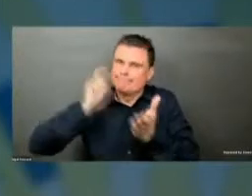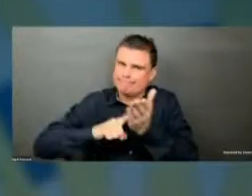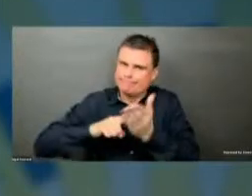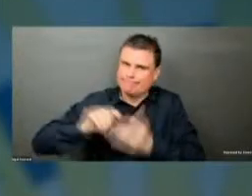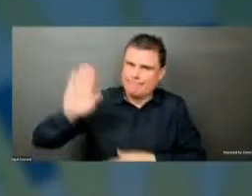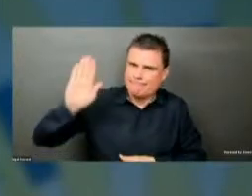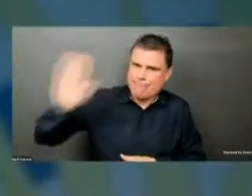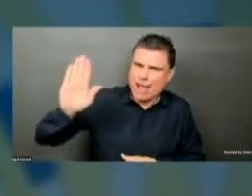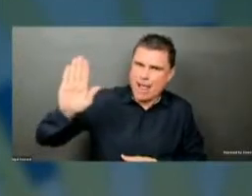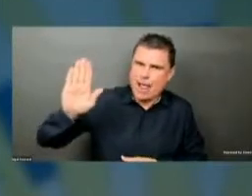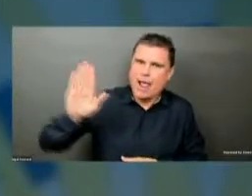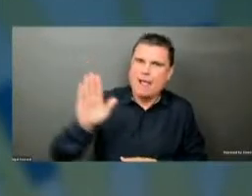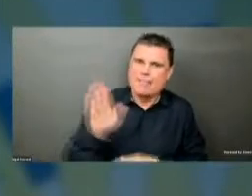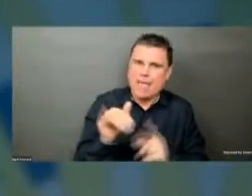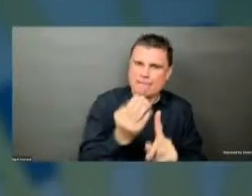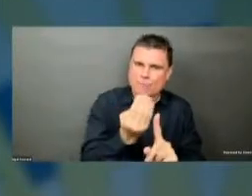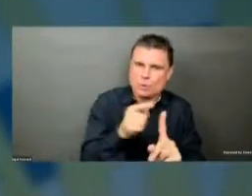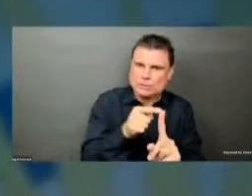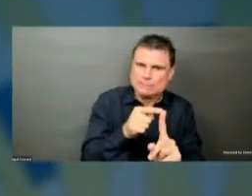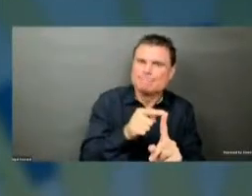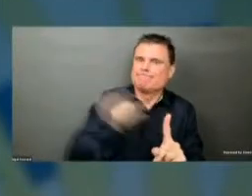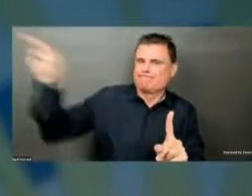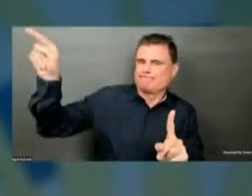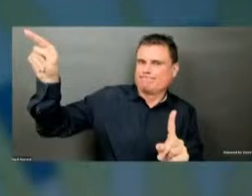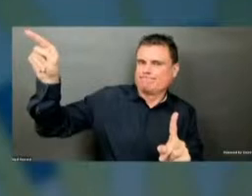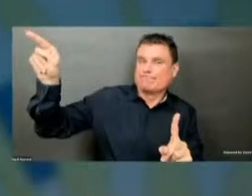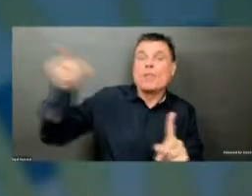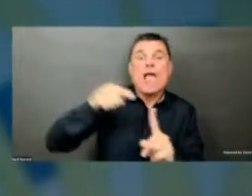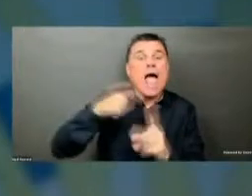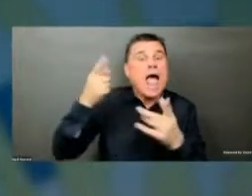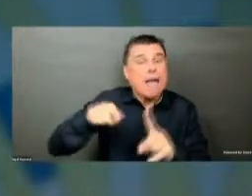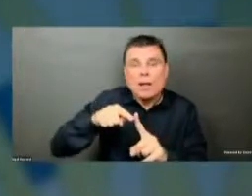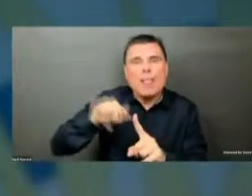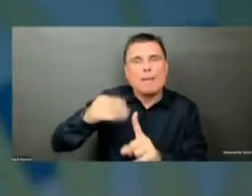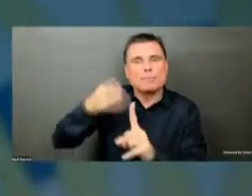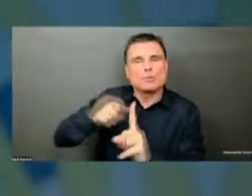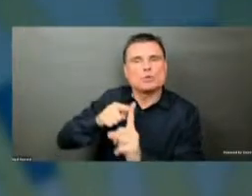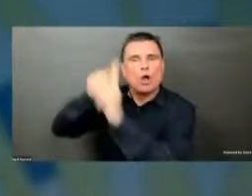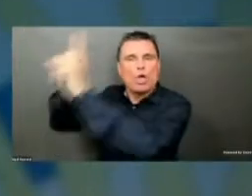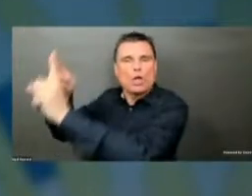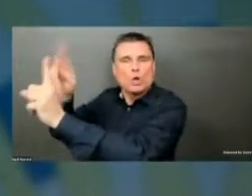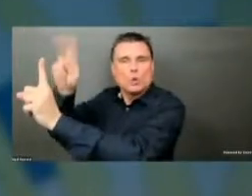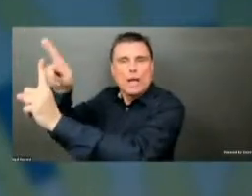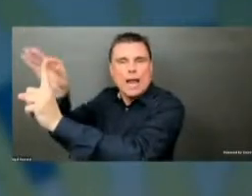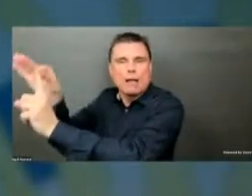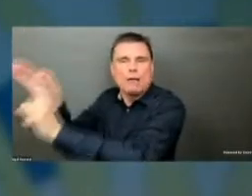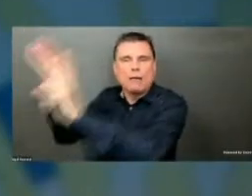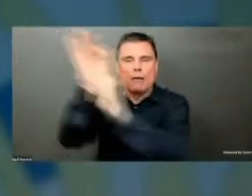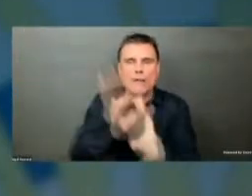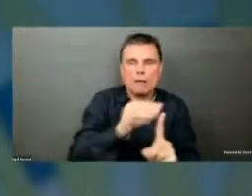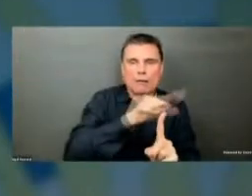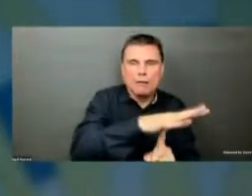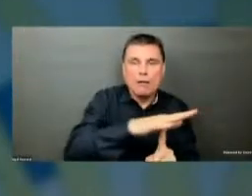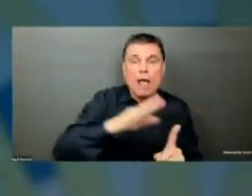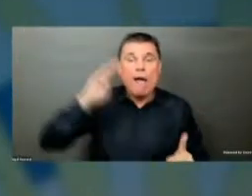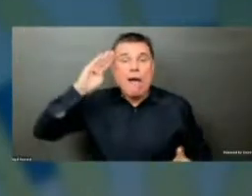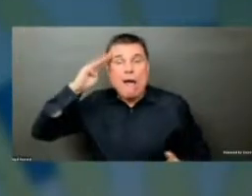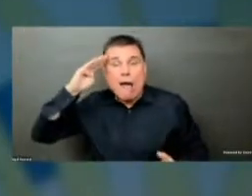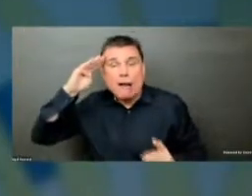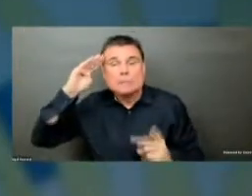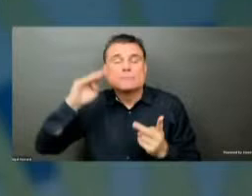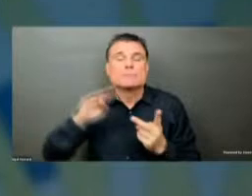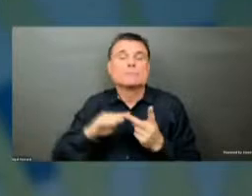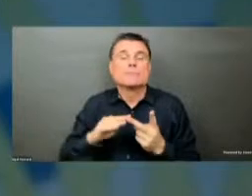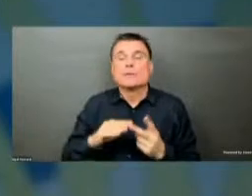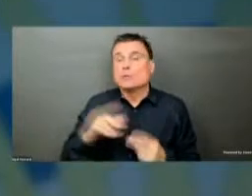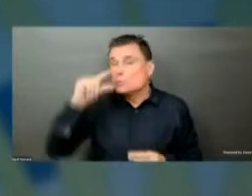directly from the UK, from Ireland, from Dubai. There's a few other countries as well. And there were 5